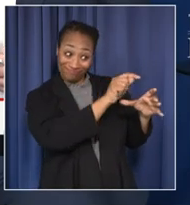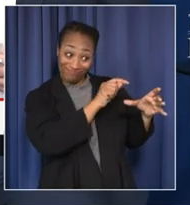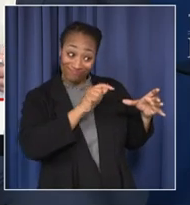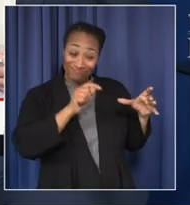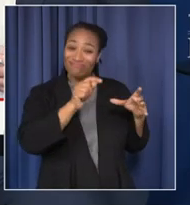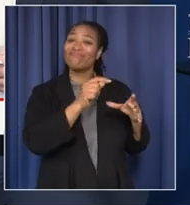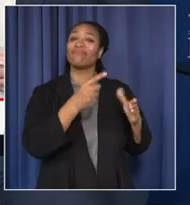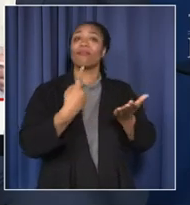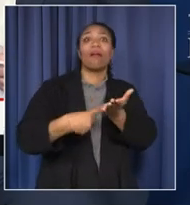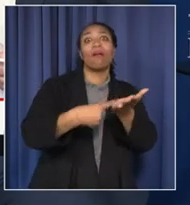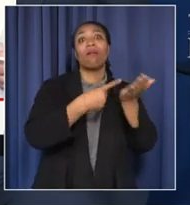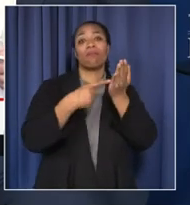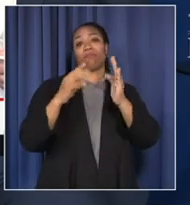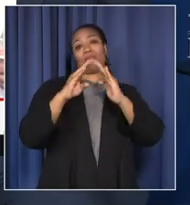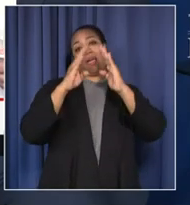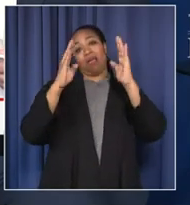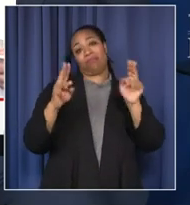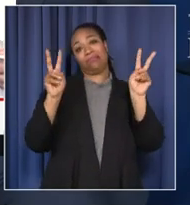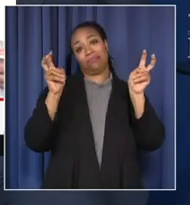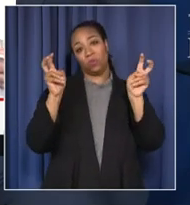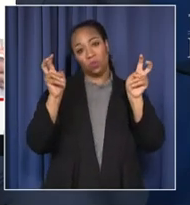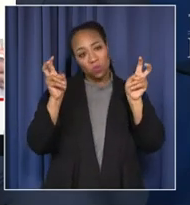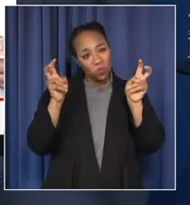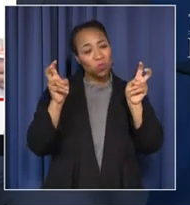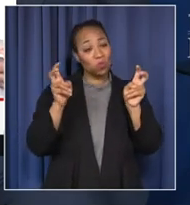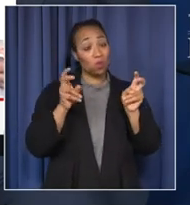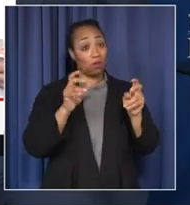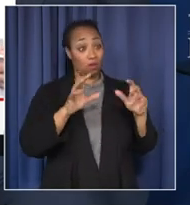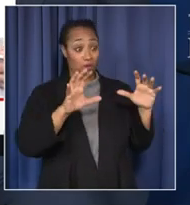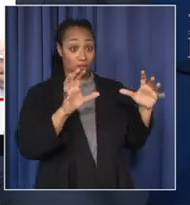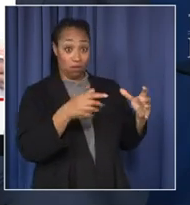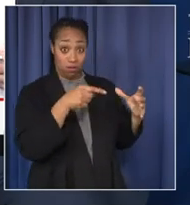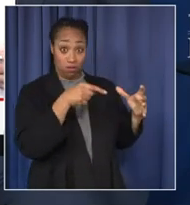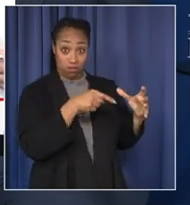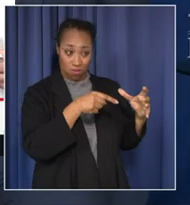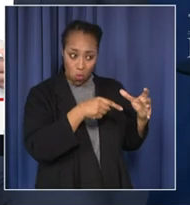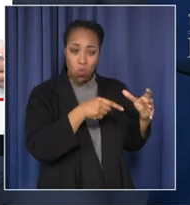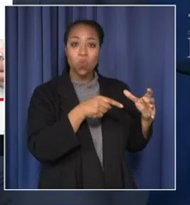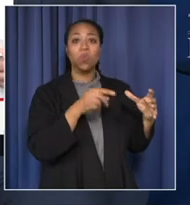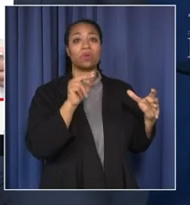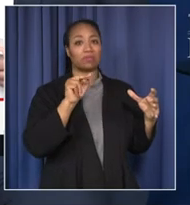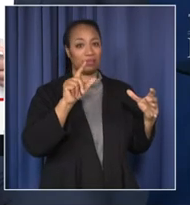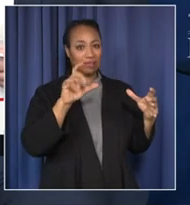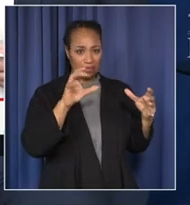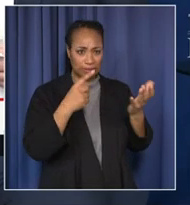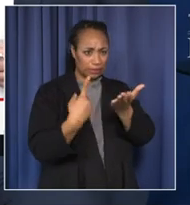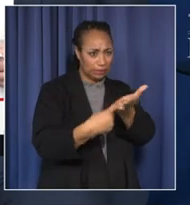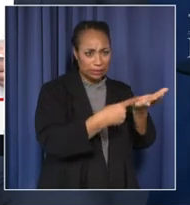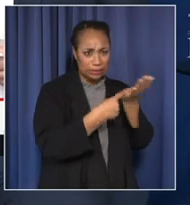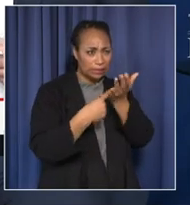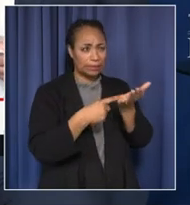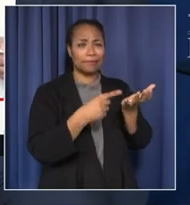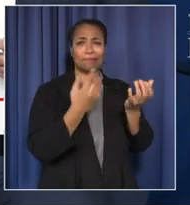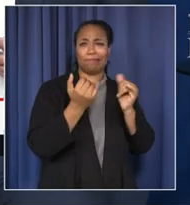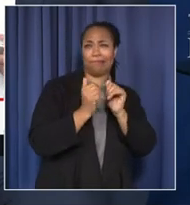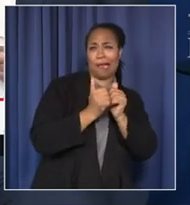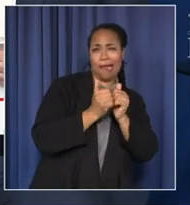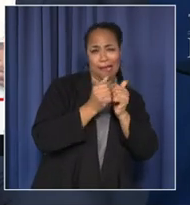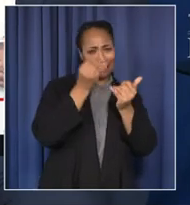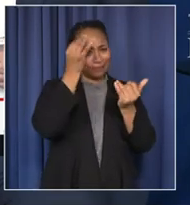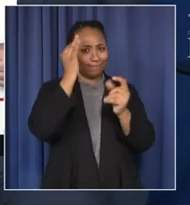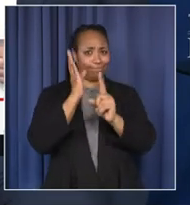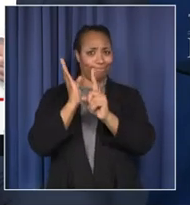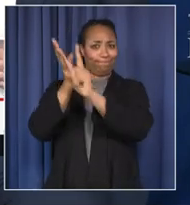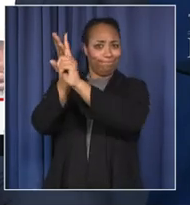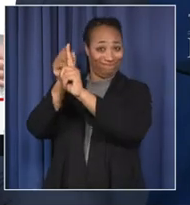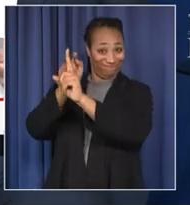the staff and the resources to make our case to federal lawmakers is hugely important. So we can